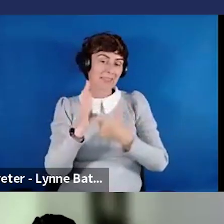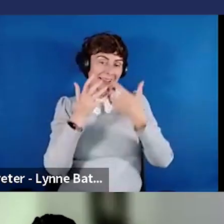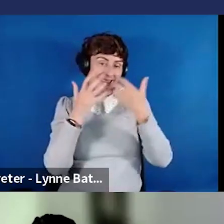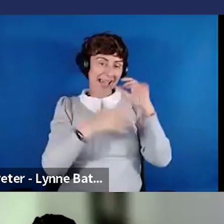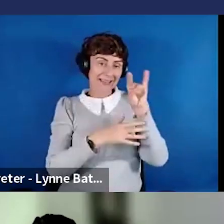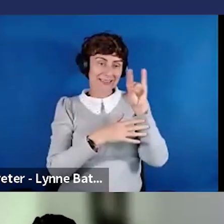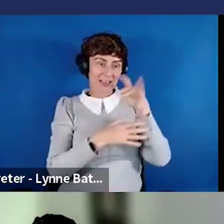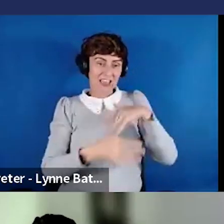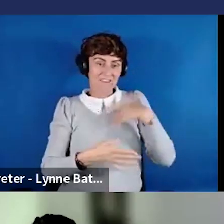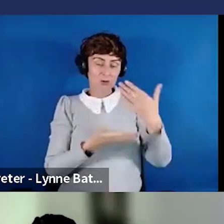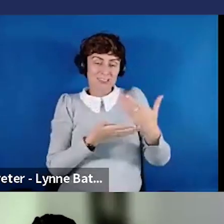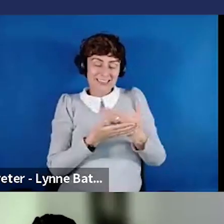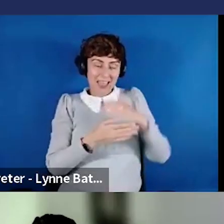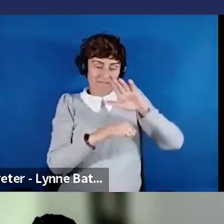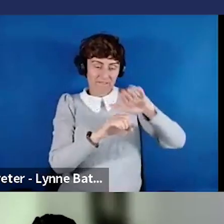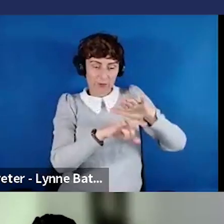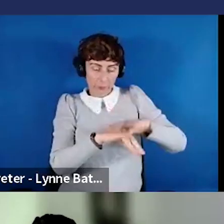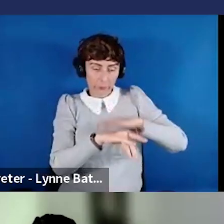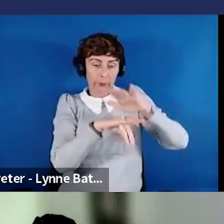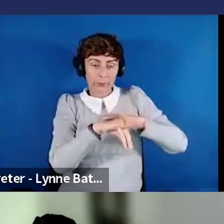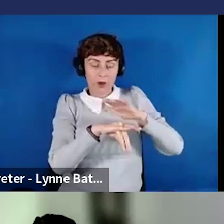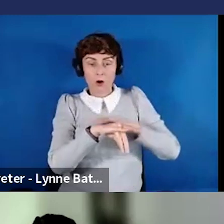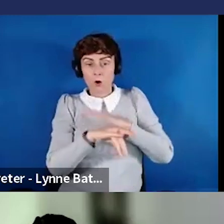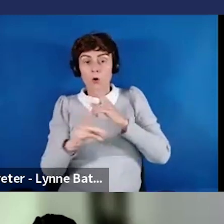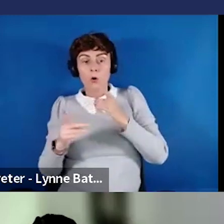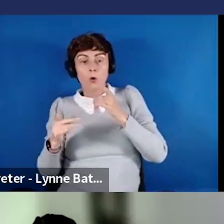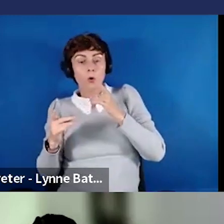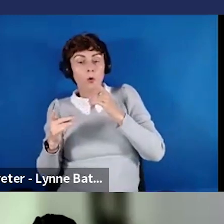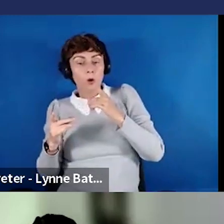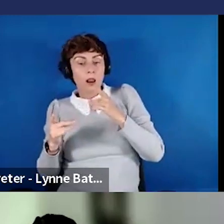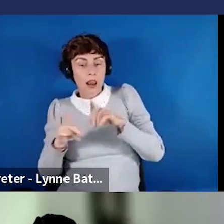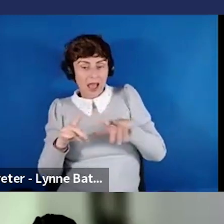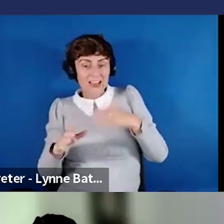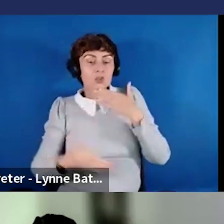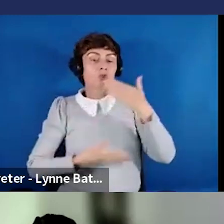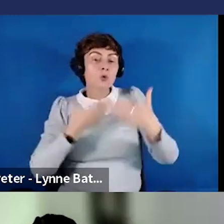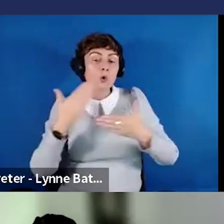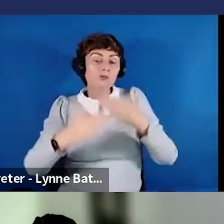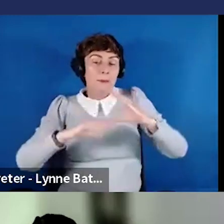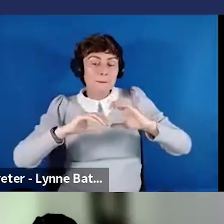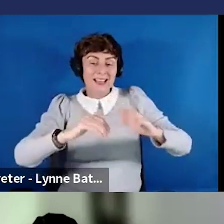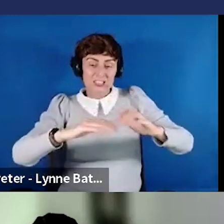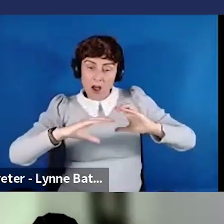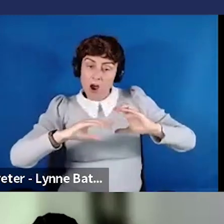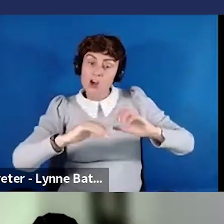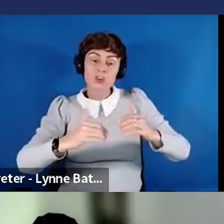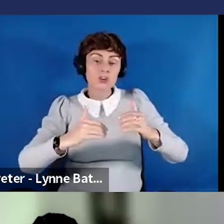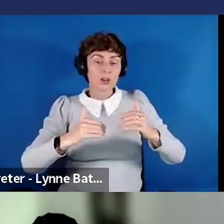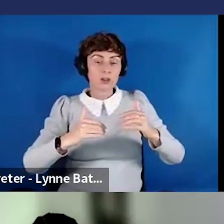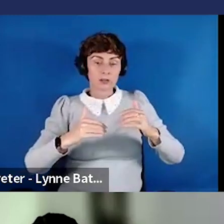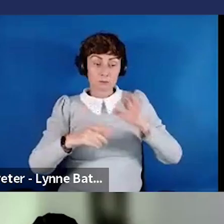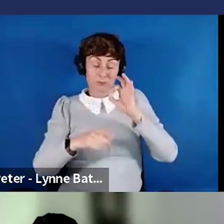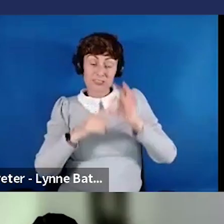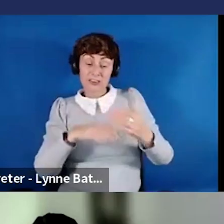and cared for. And things like story massage, I was thinking, you know, especially in the early years